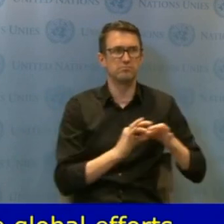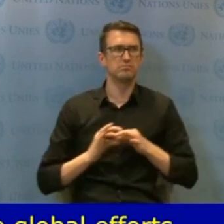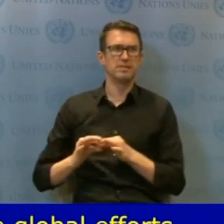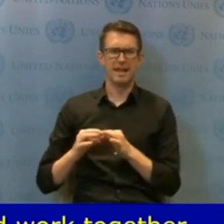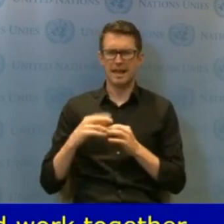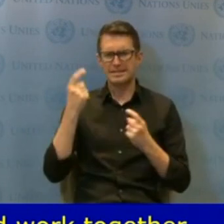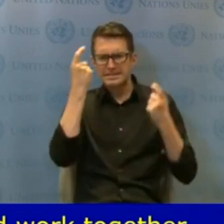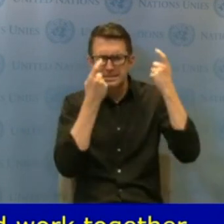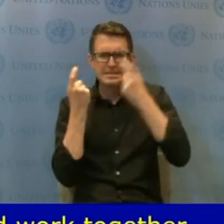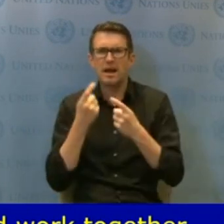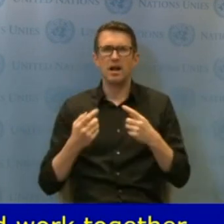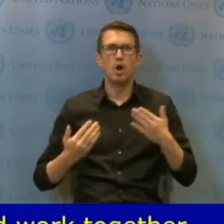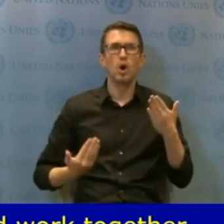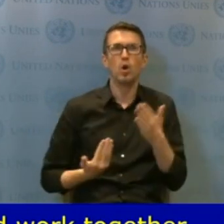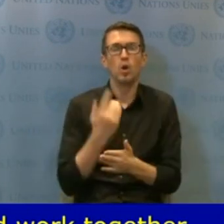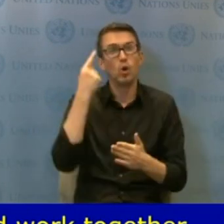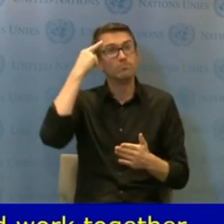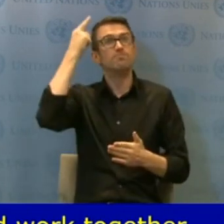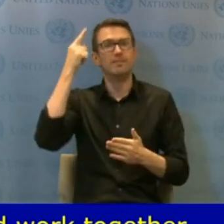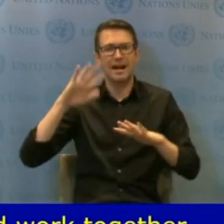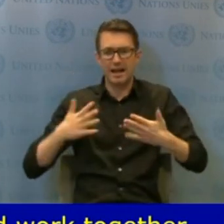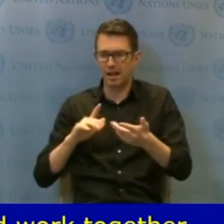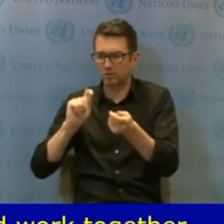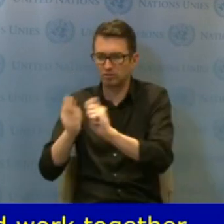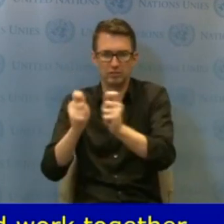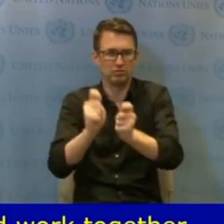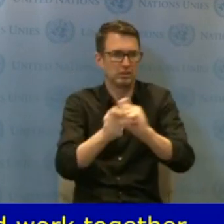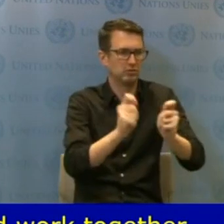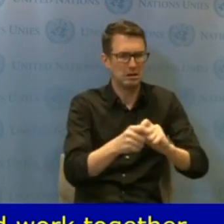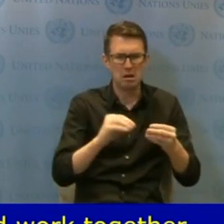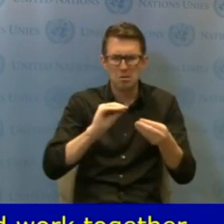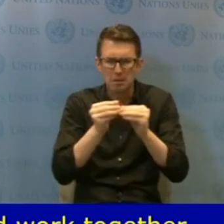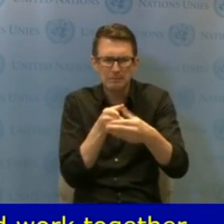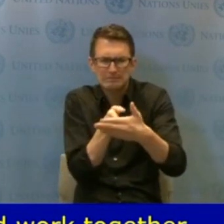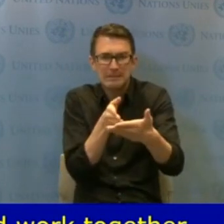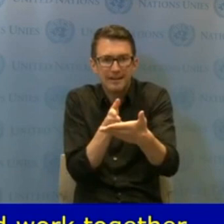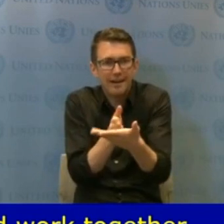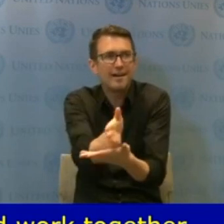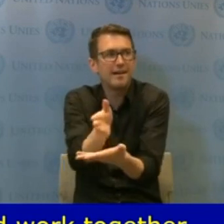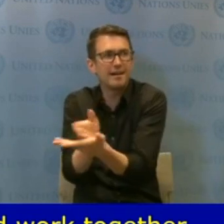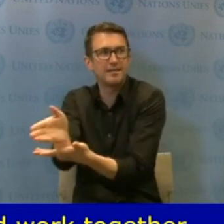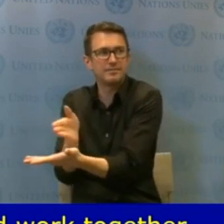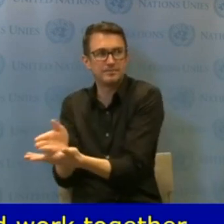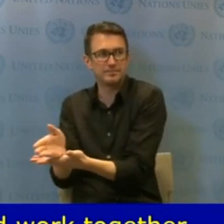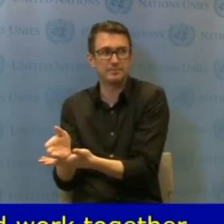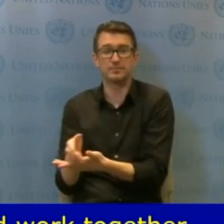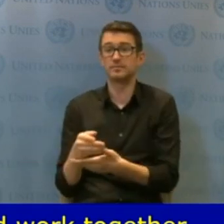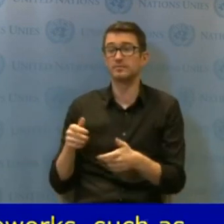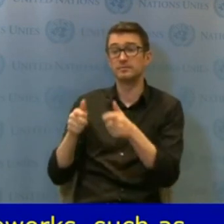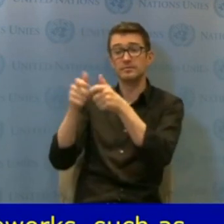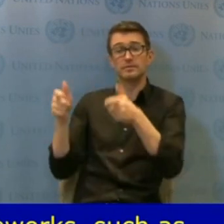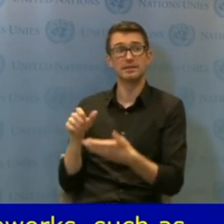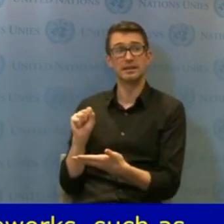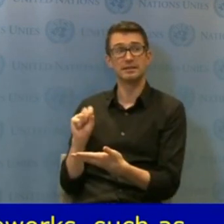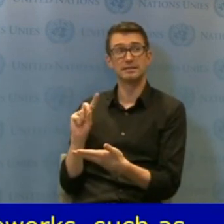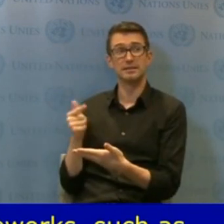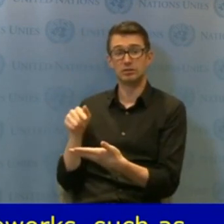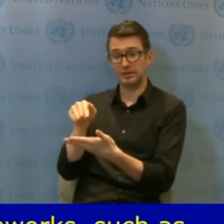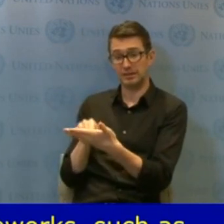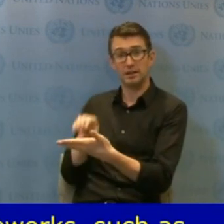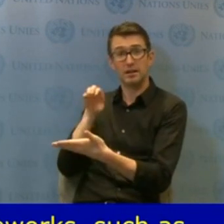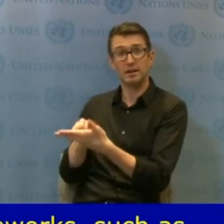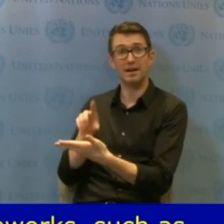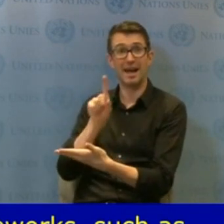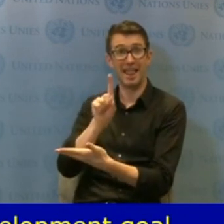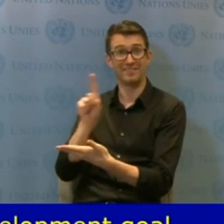Sustainable Development Goals, which talks about building inclusive and resilient cities, as